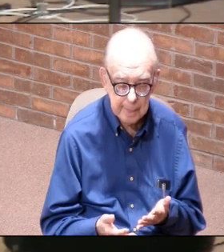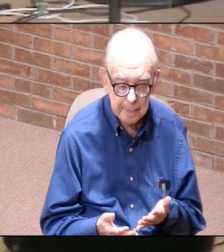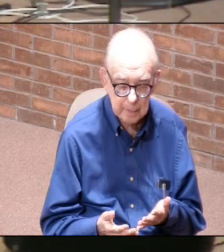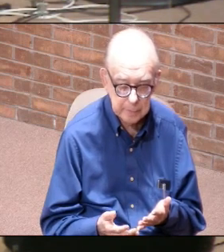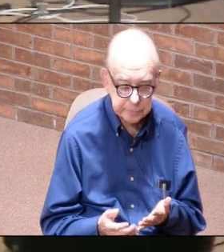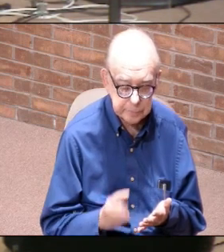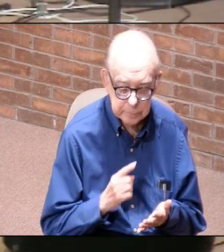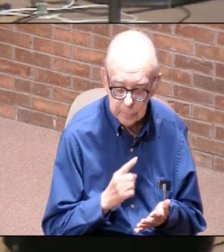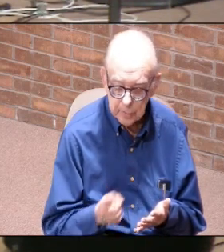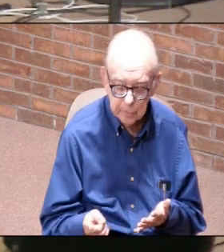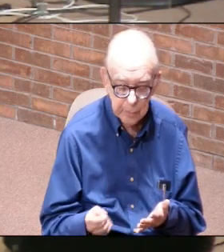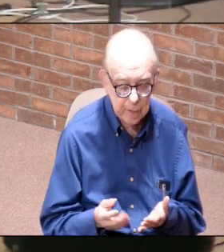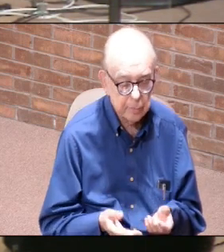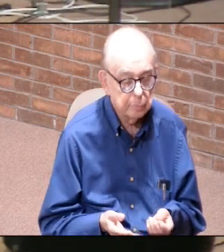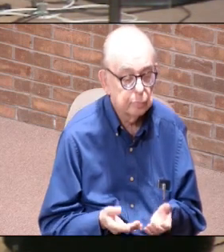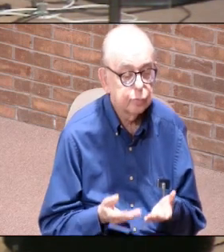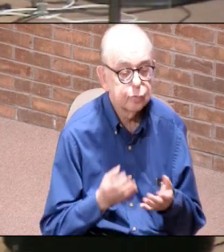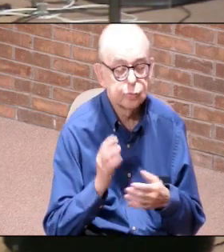it's burnt up.